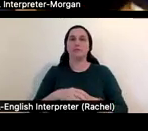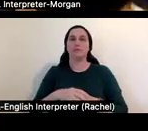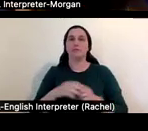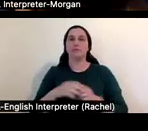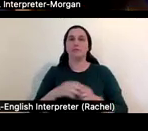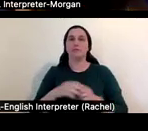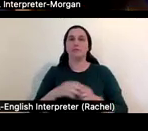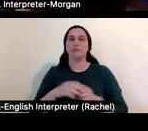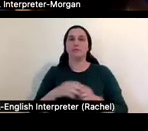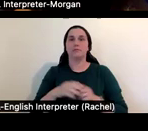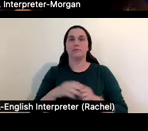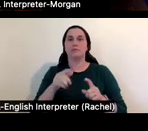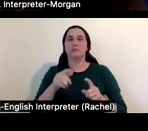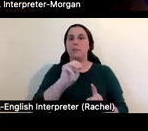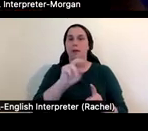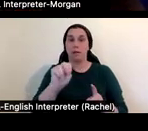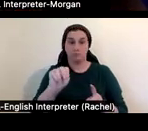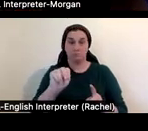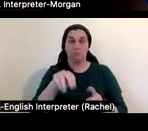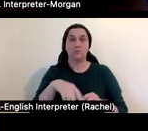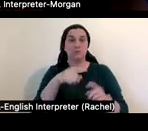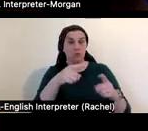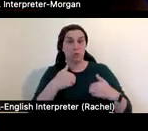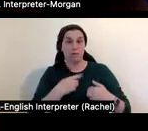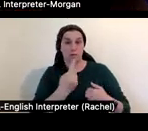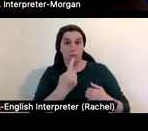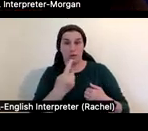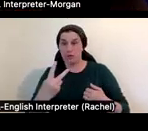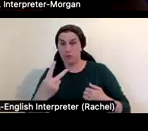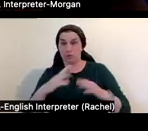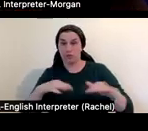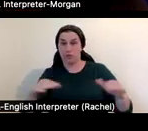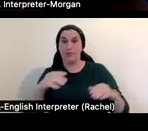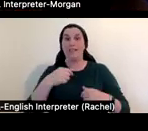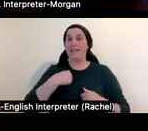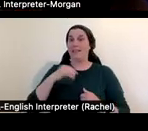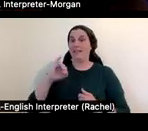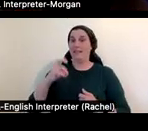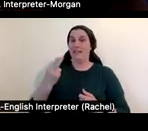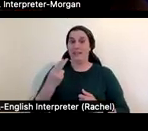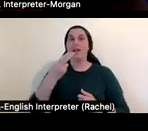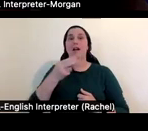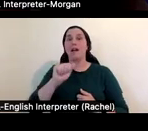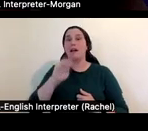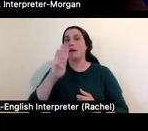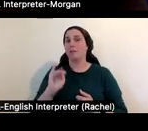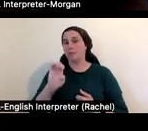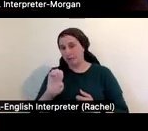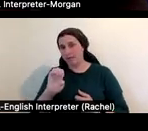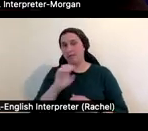Hast du ein Kind, 2 Kinder? Ich. Oh, are you doing the whole thing? Ich